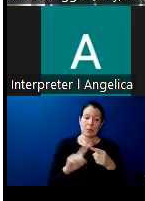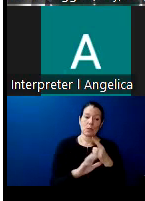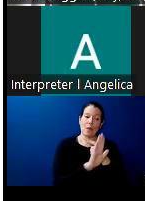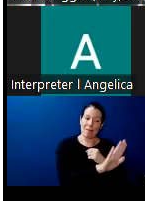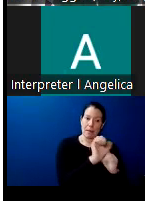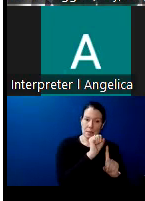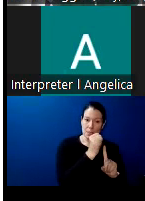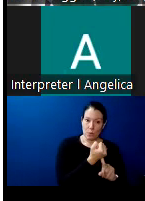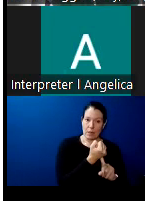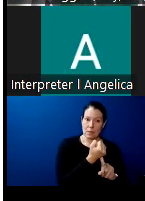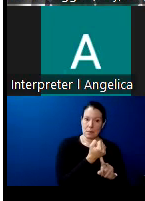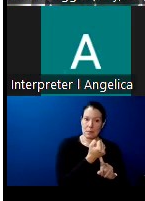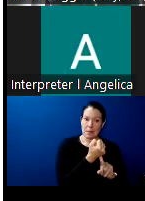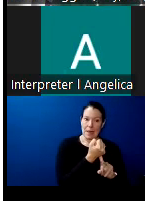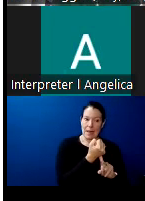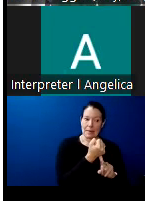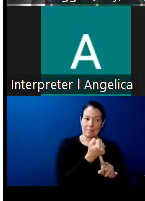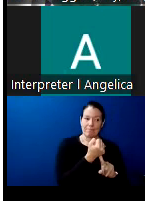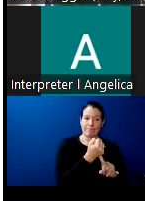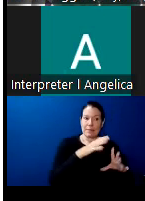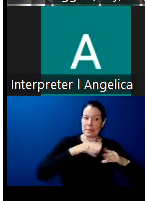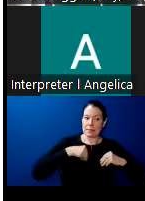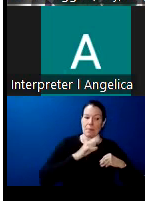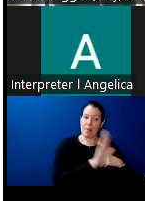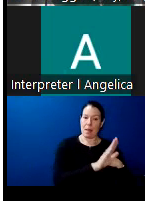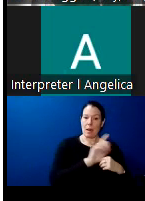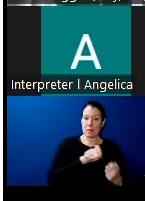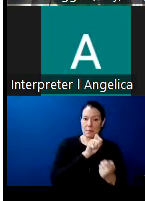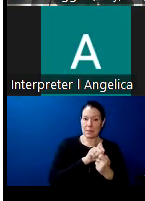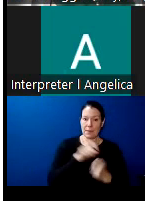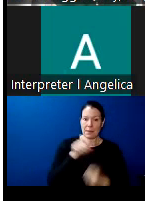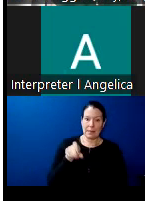and adapt to their specific needs.